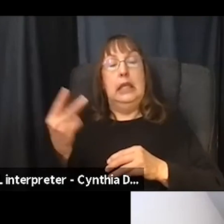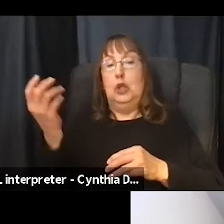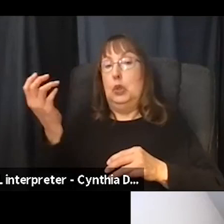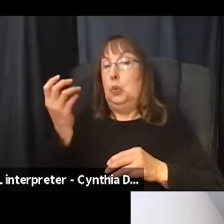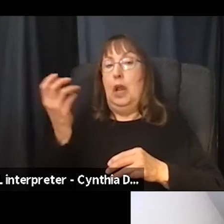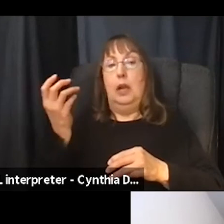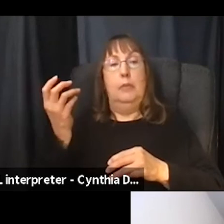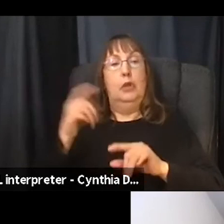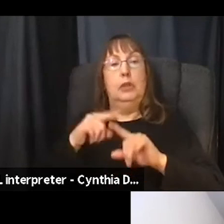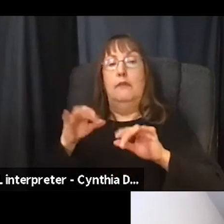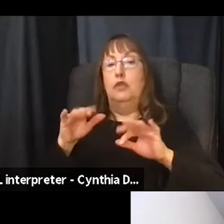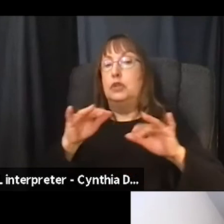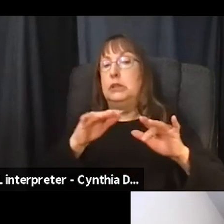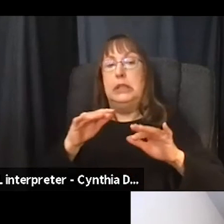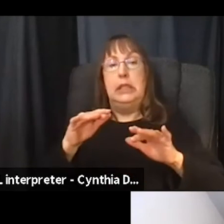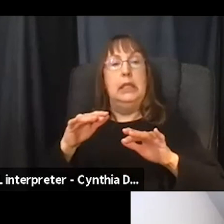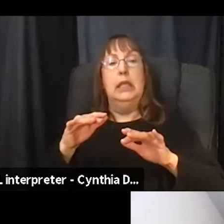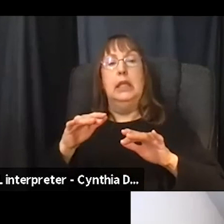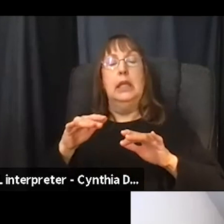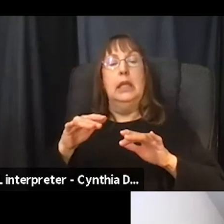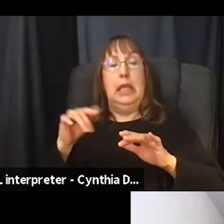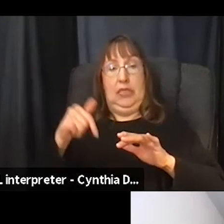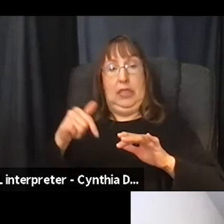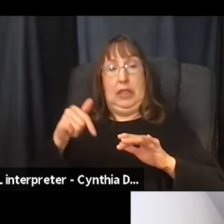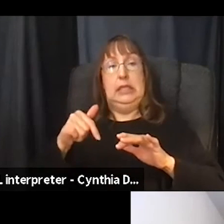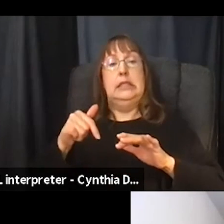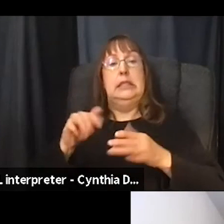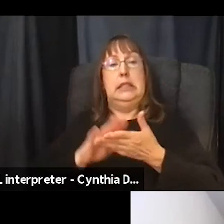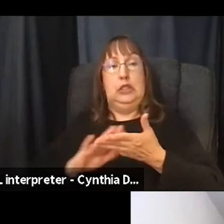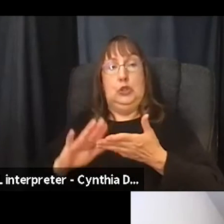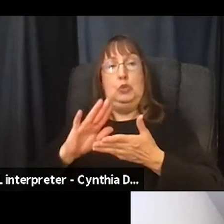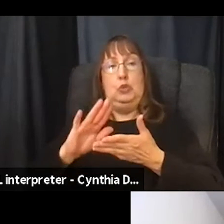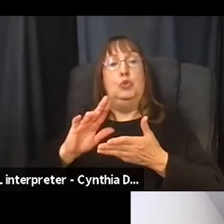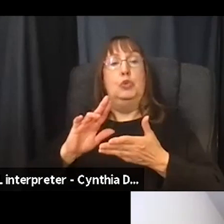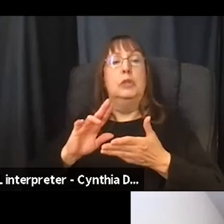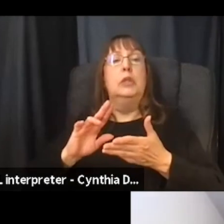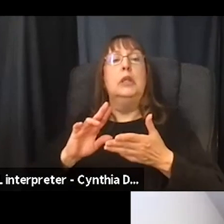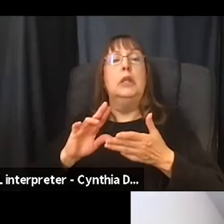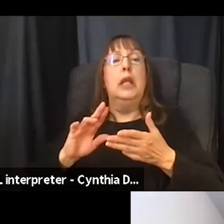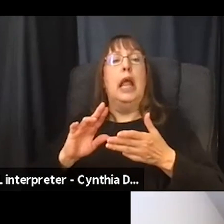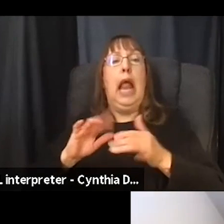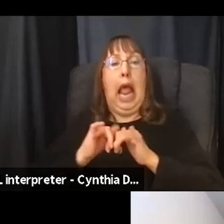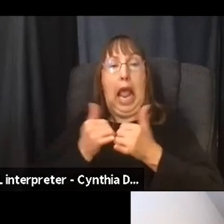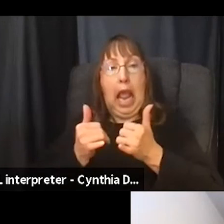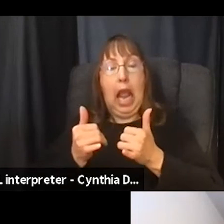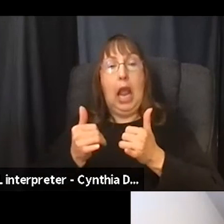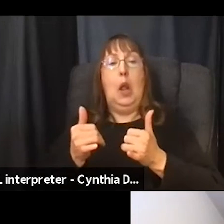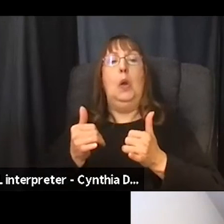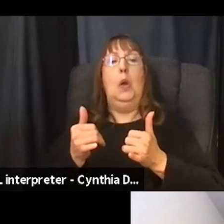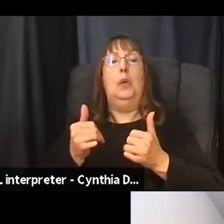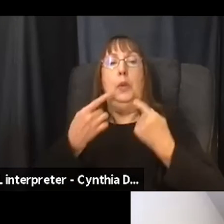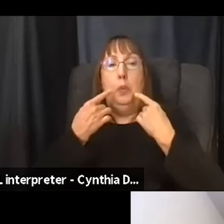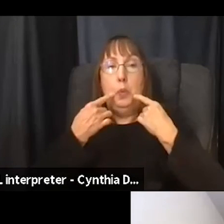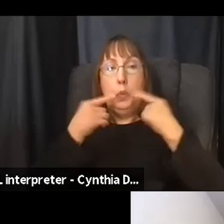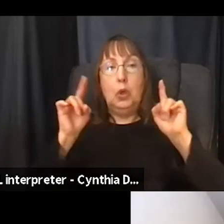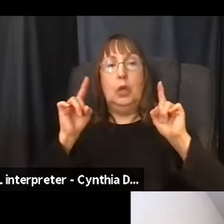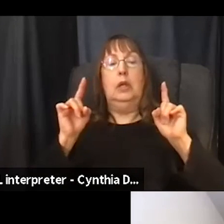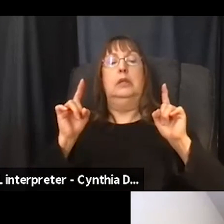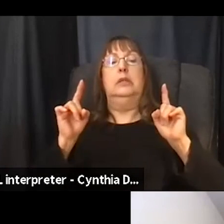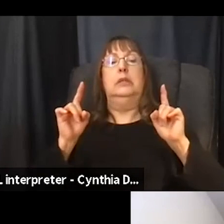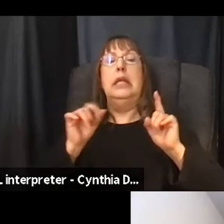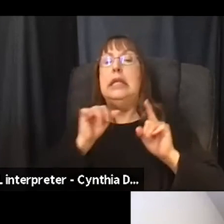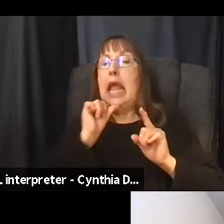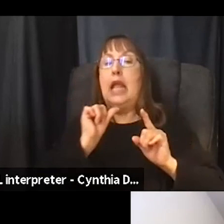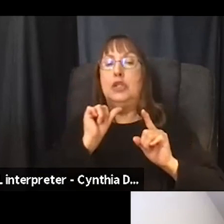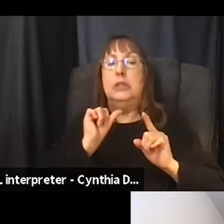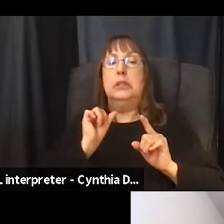types at this institution, but how it works for us, not just us working for